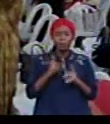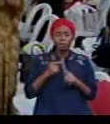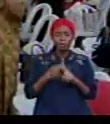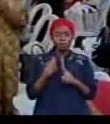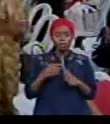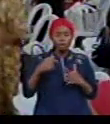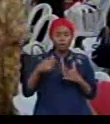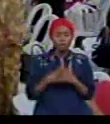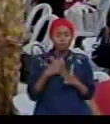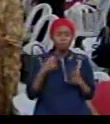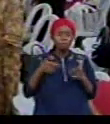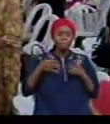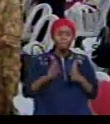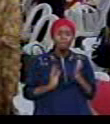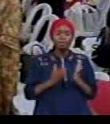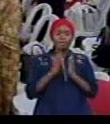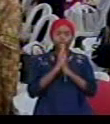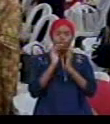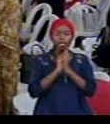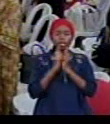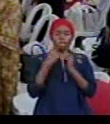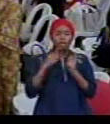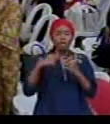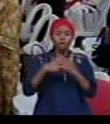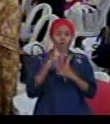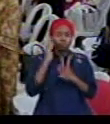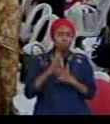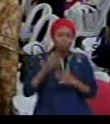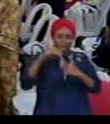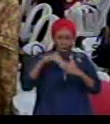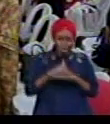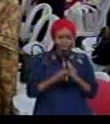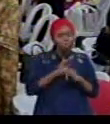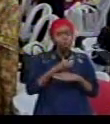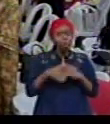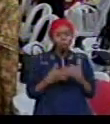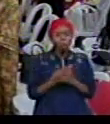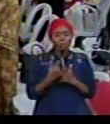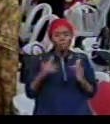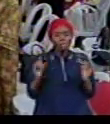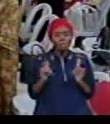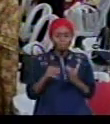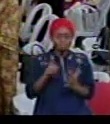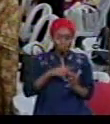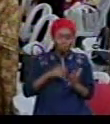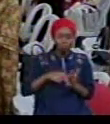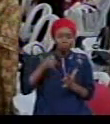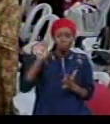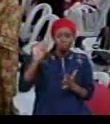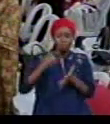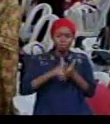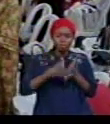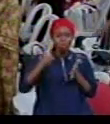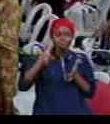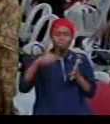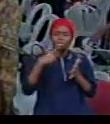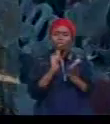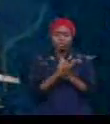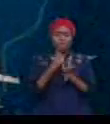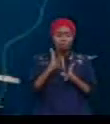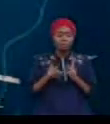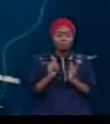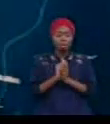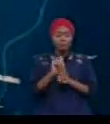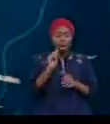Let's pray that the gospel will penetrate all the same. And Psalm 9, verse 2 says, the people that walk in darkness,